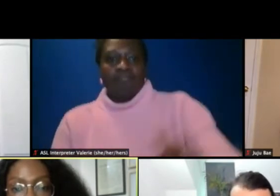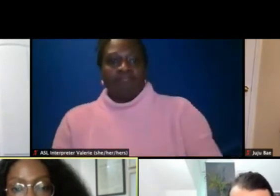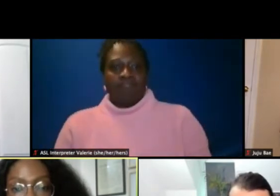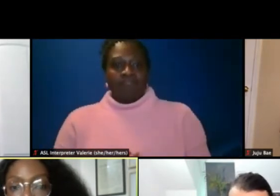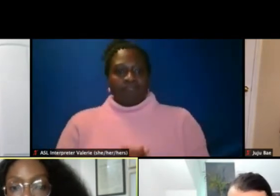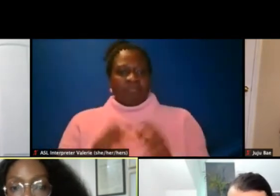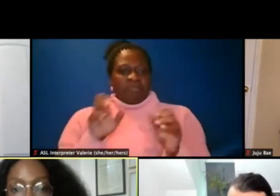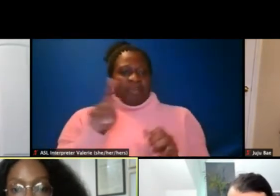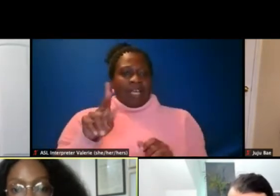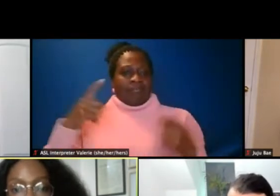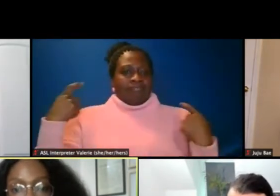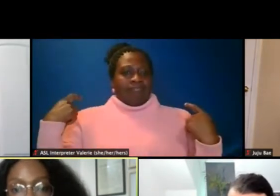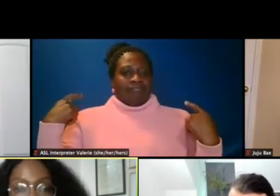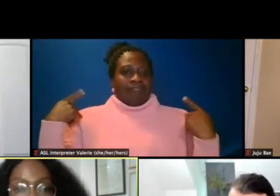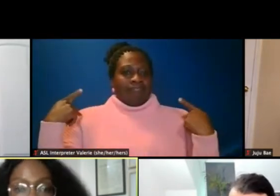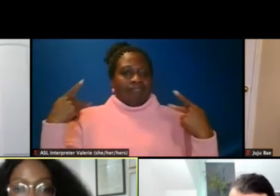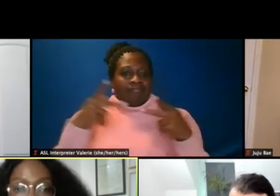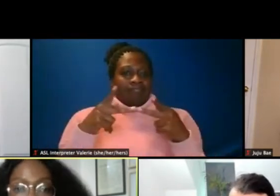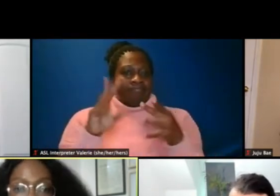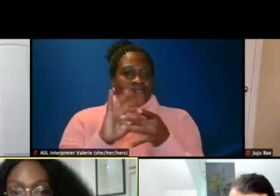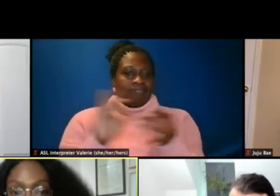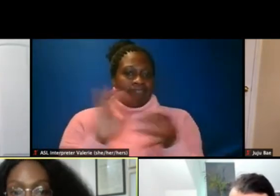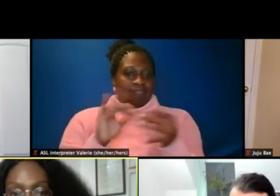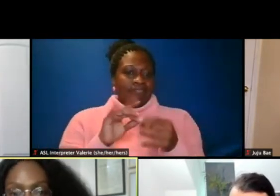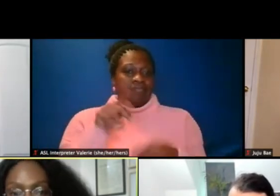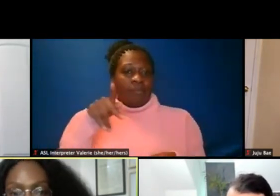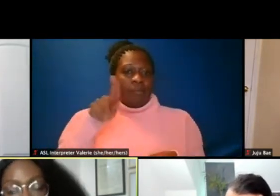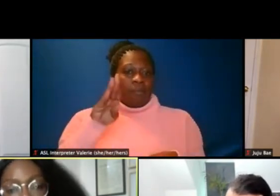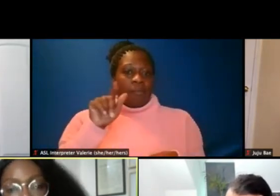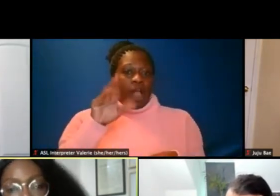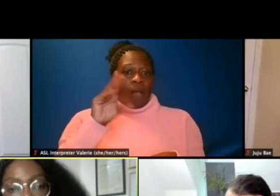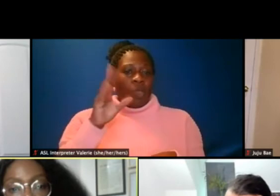uma expressão da minha vivência.